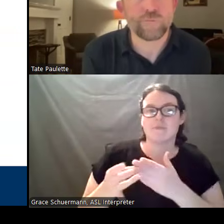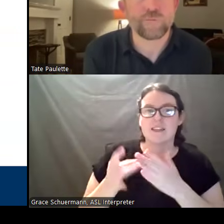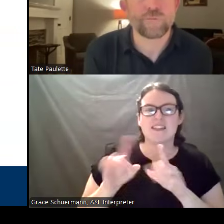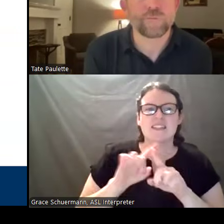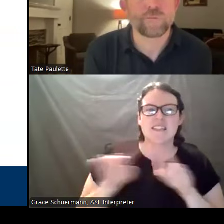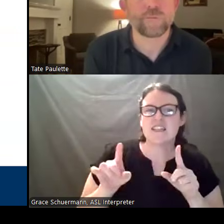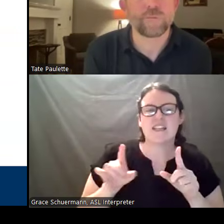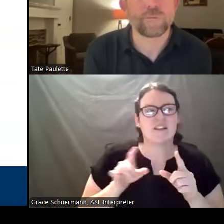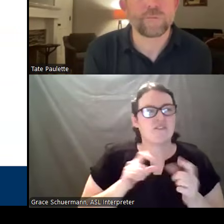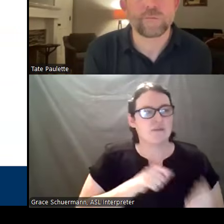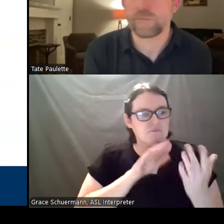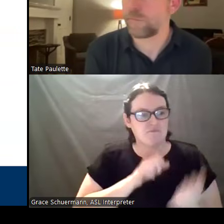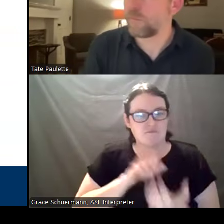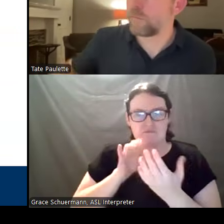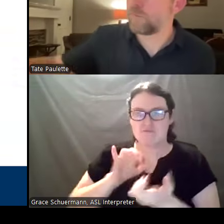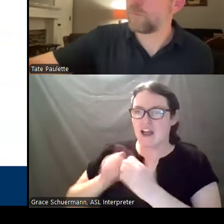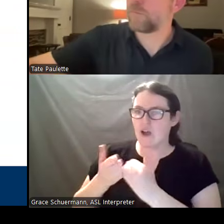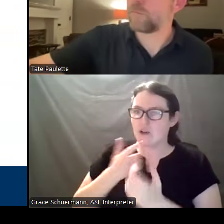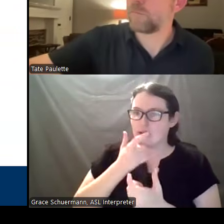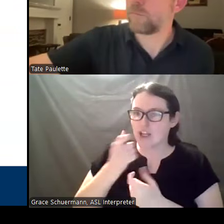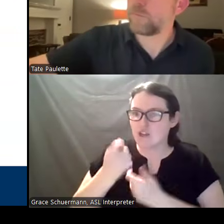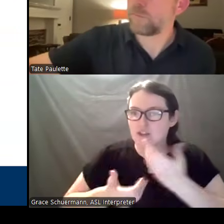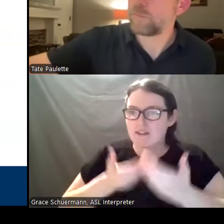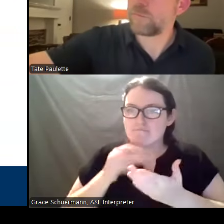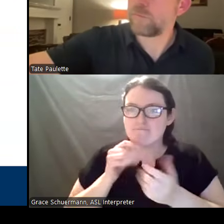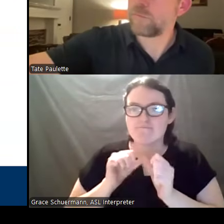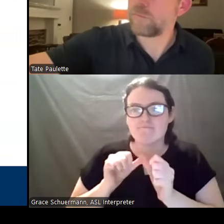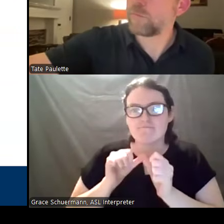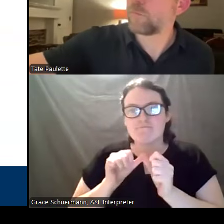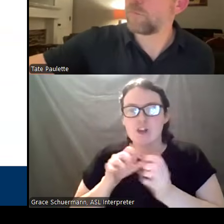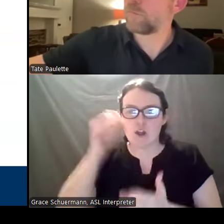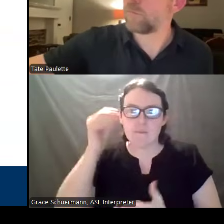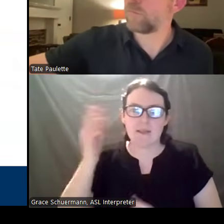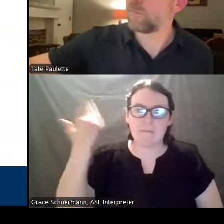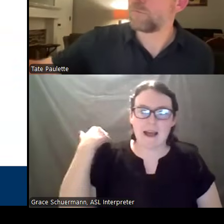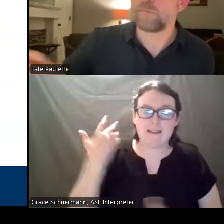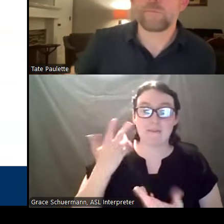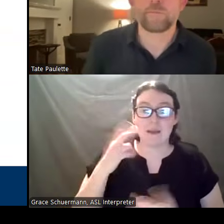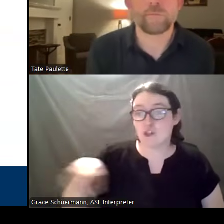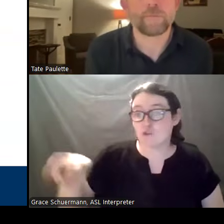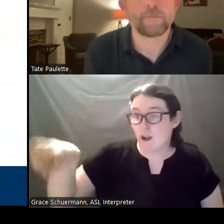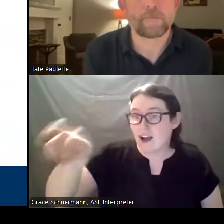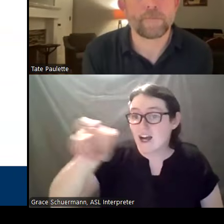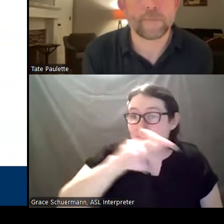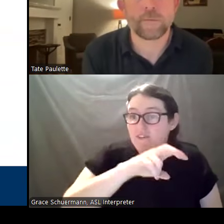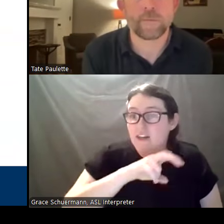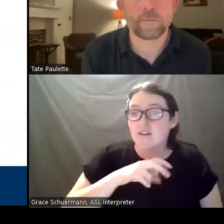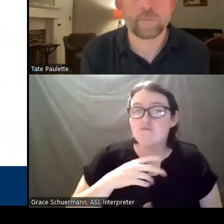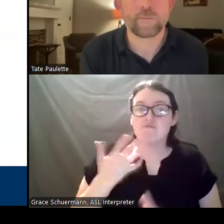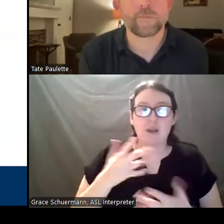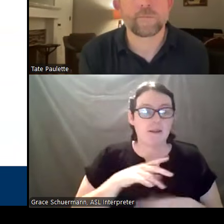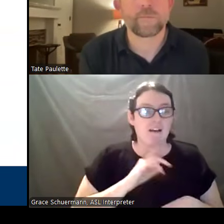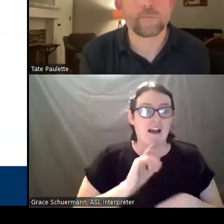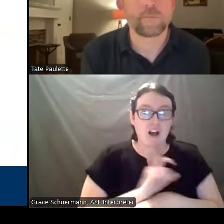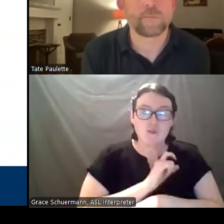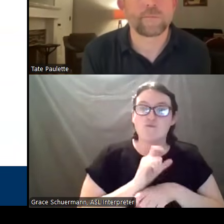for individuals to pursue an interest in the past. This includes traveling far afield, possibly by some of the fieldwork